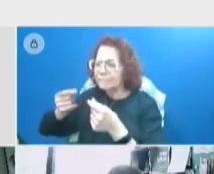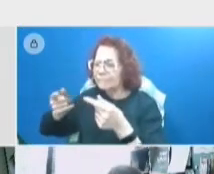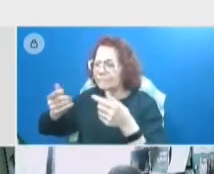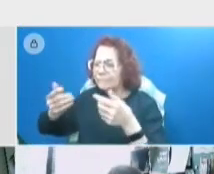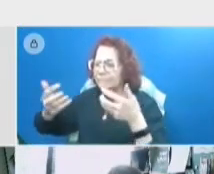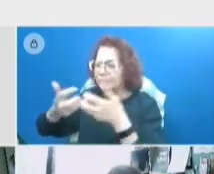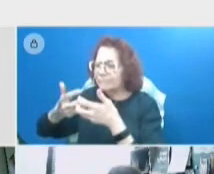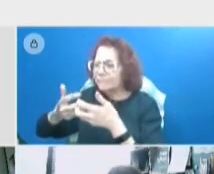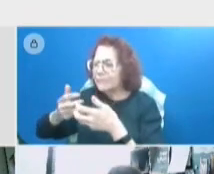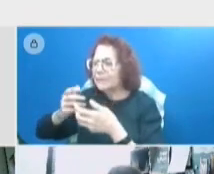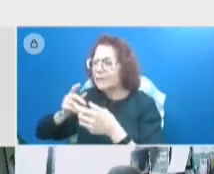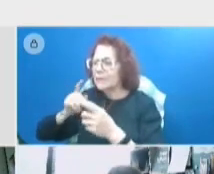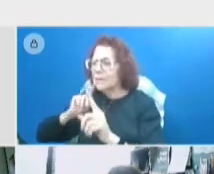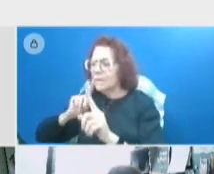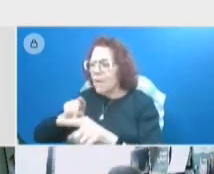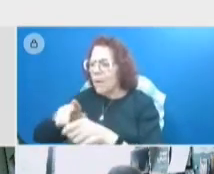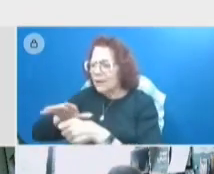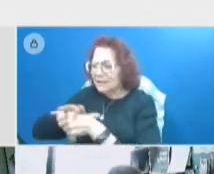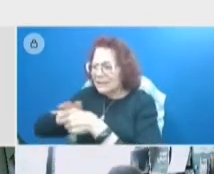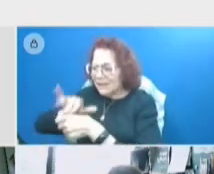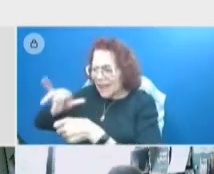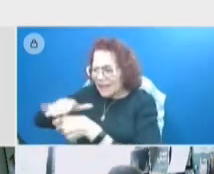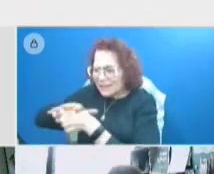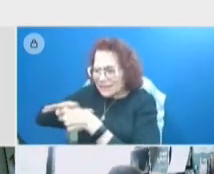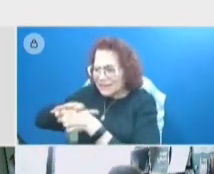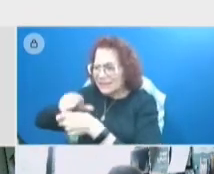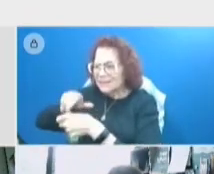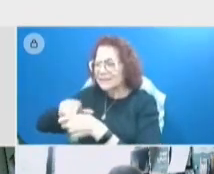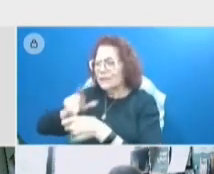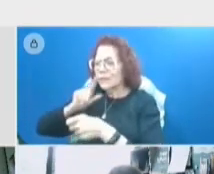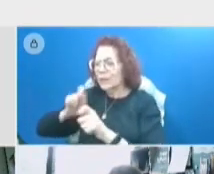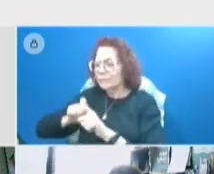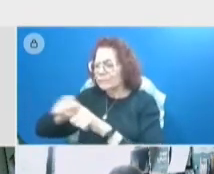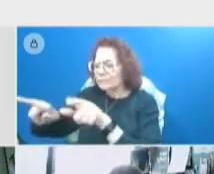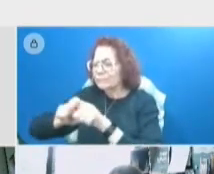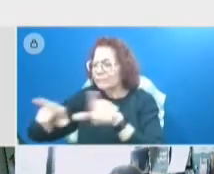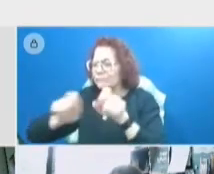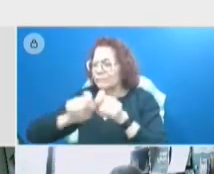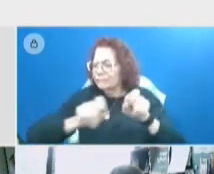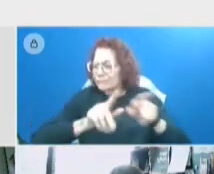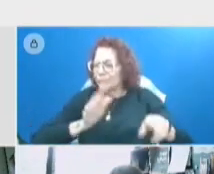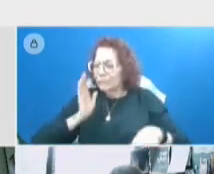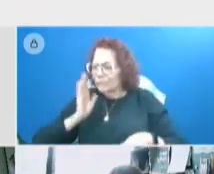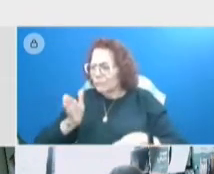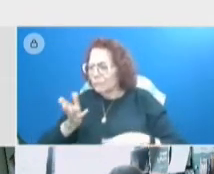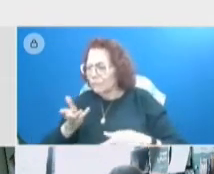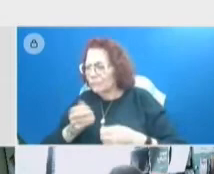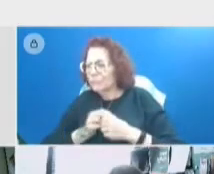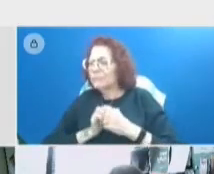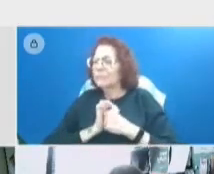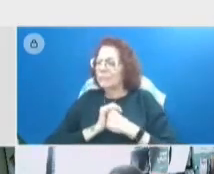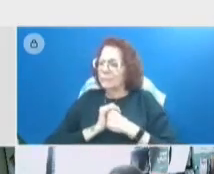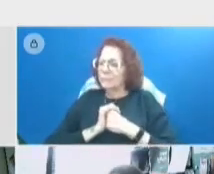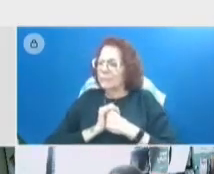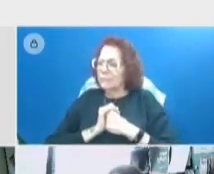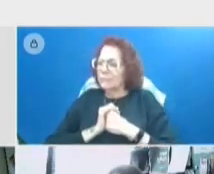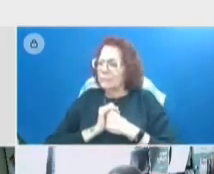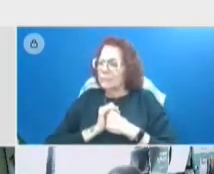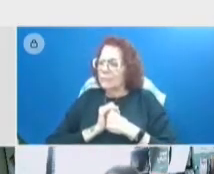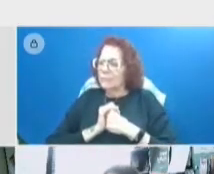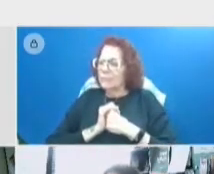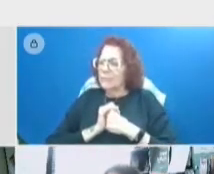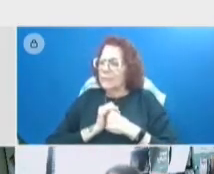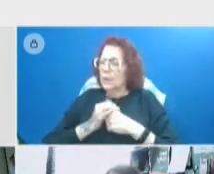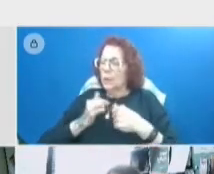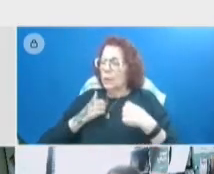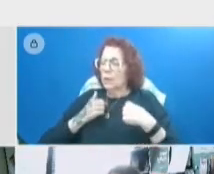out. We also, as a IT and compliance as a group, met with a